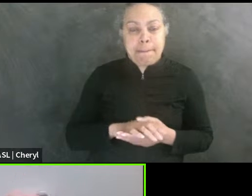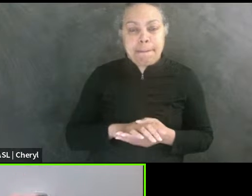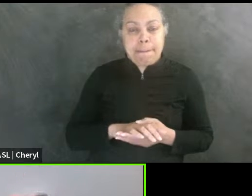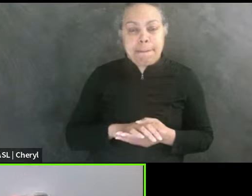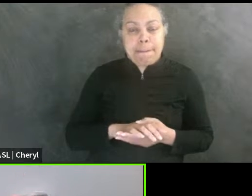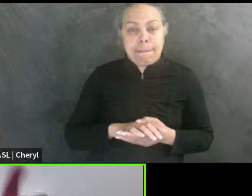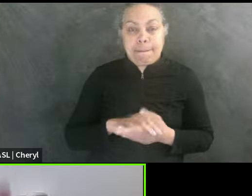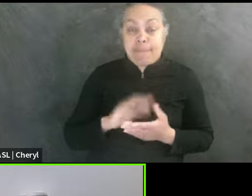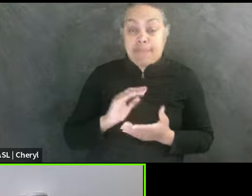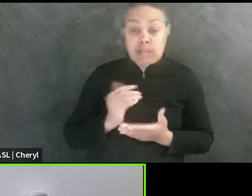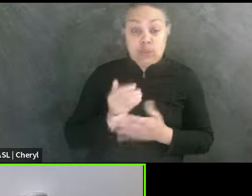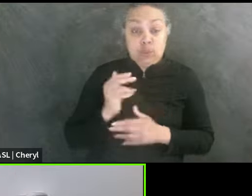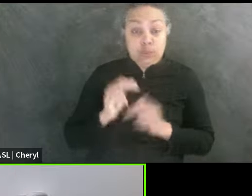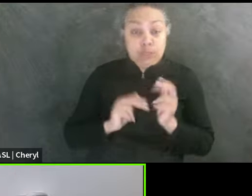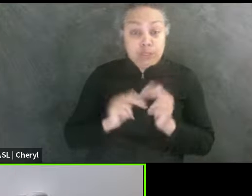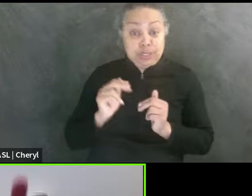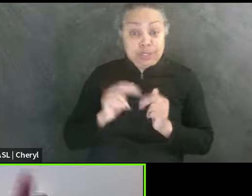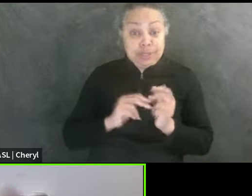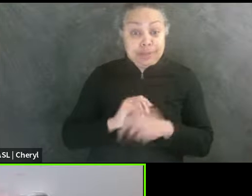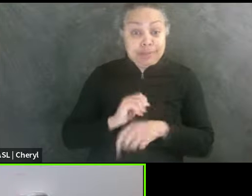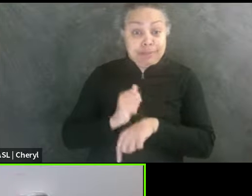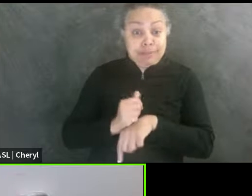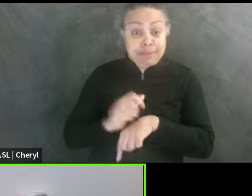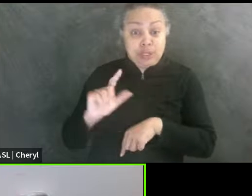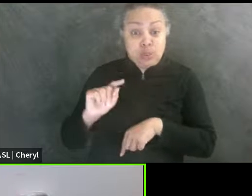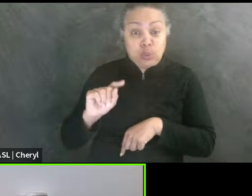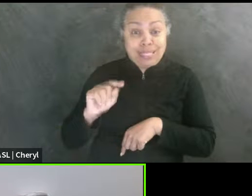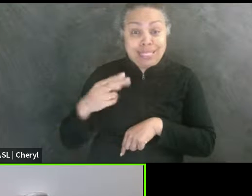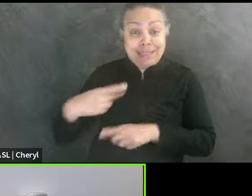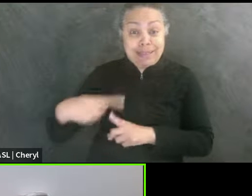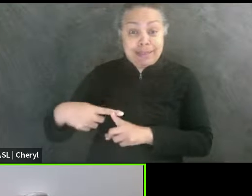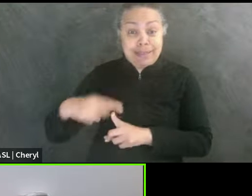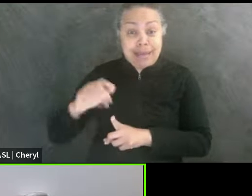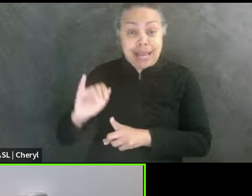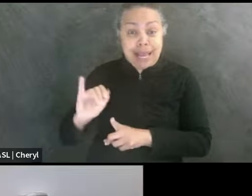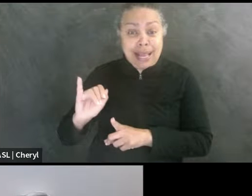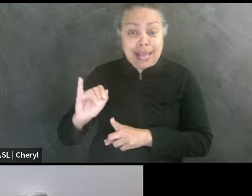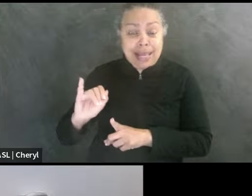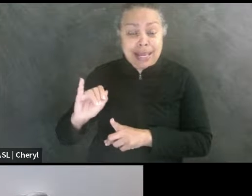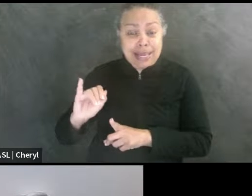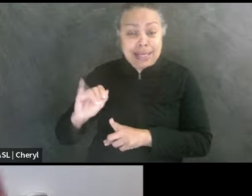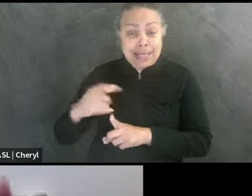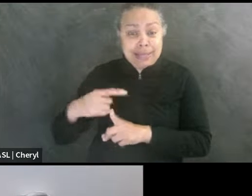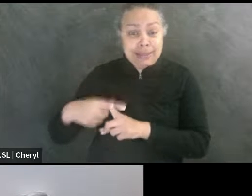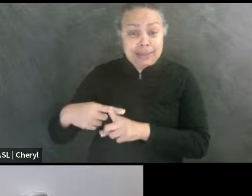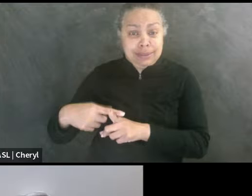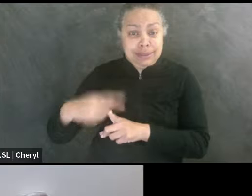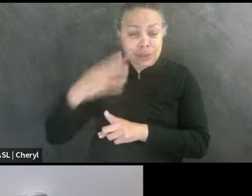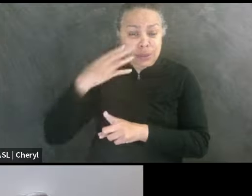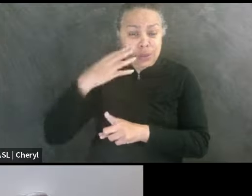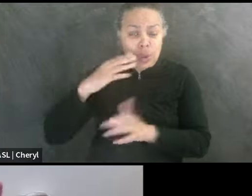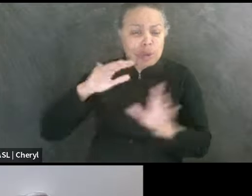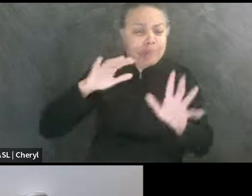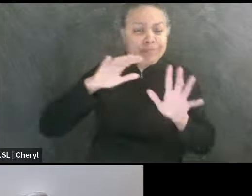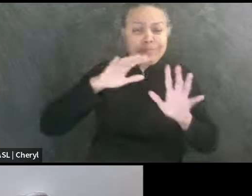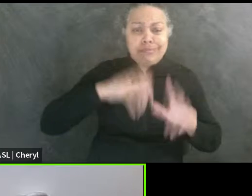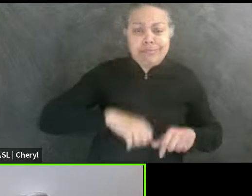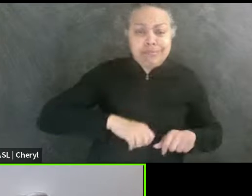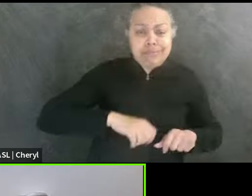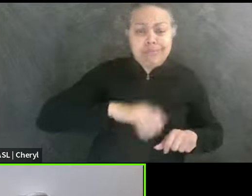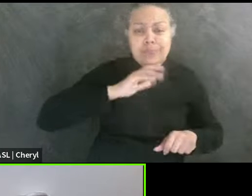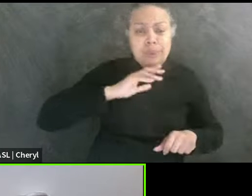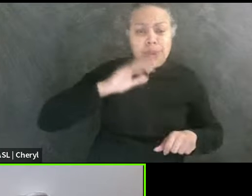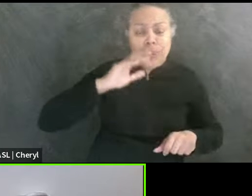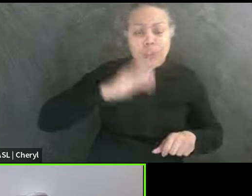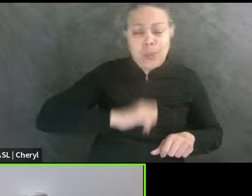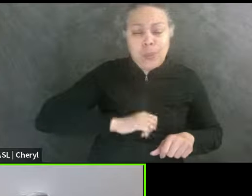The new building that's being built at 20th and I, do you know, where they've torn down they've torn down